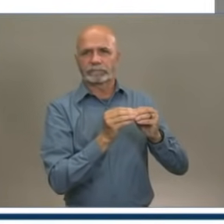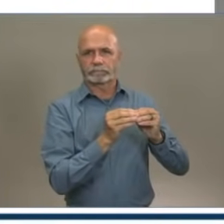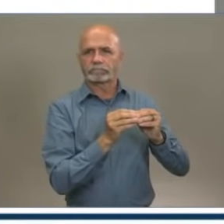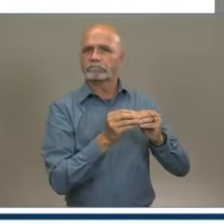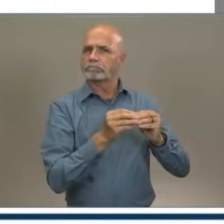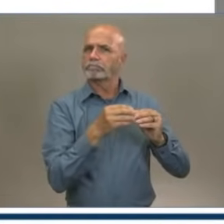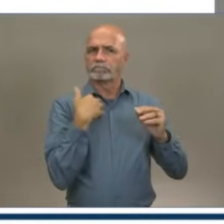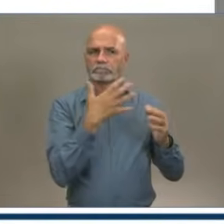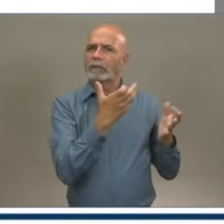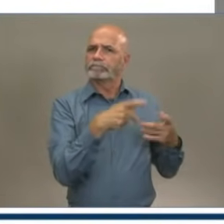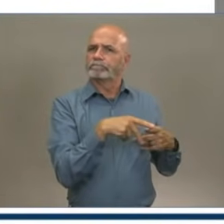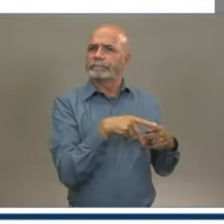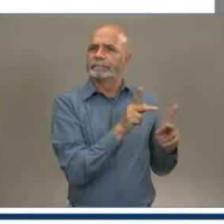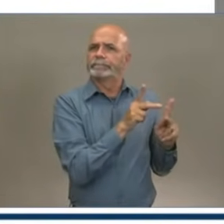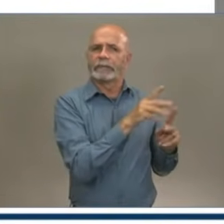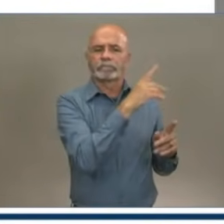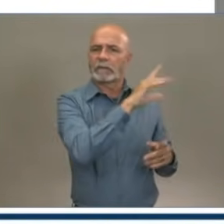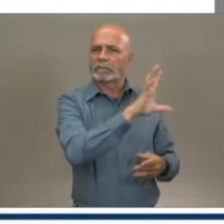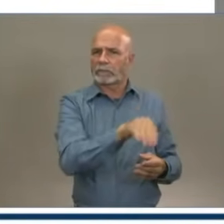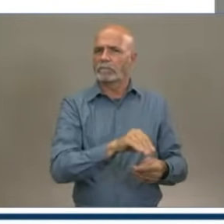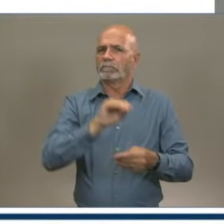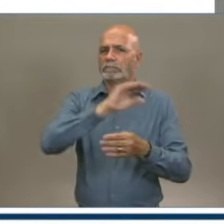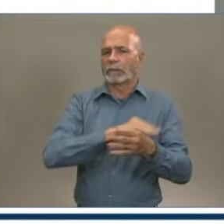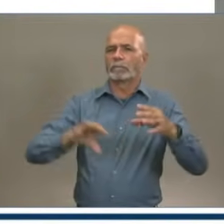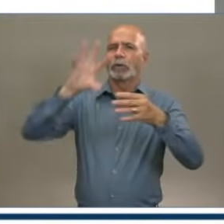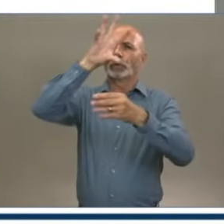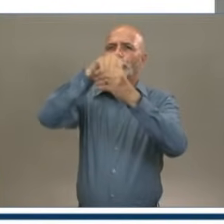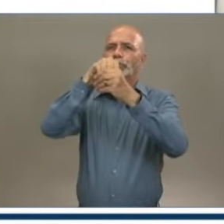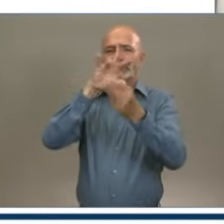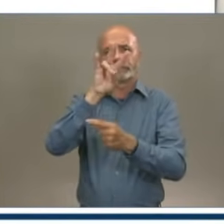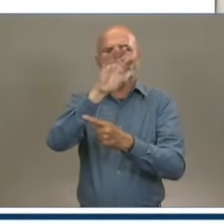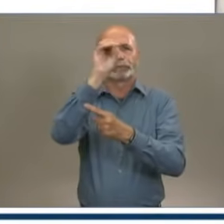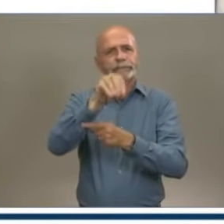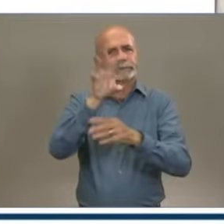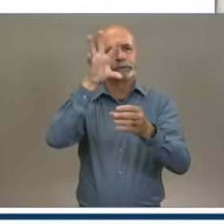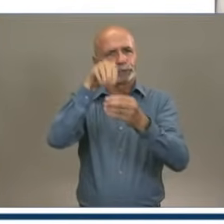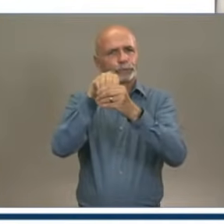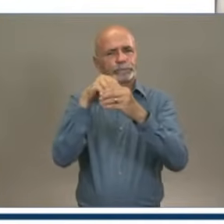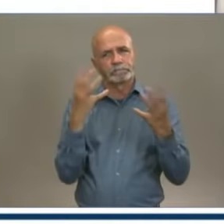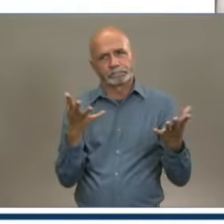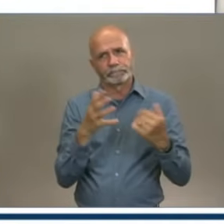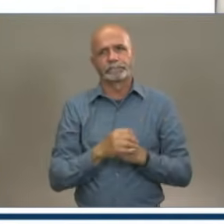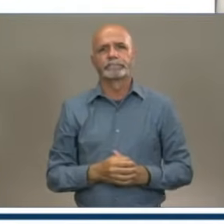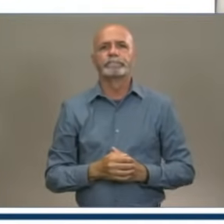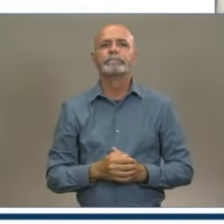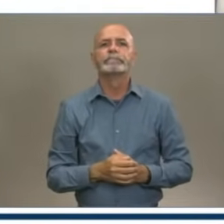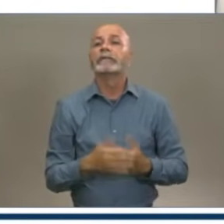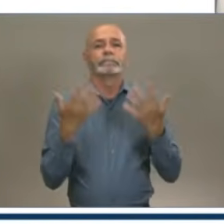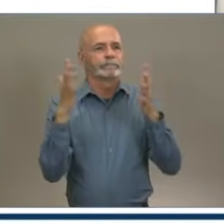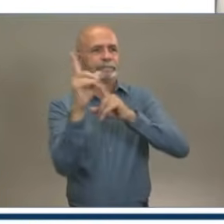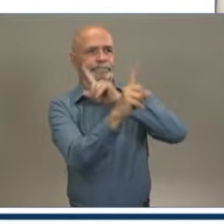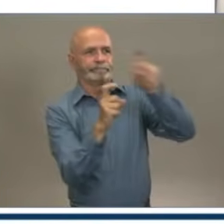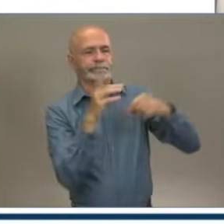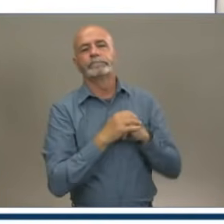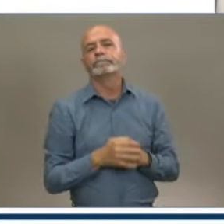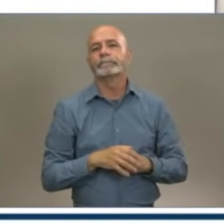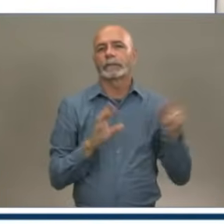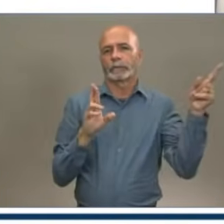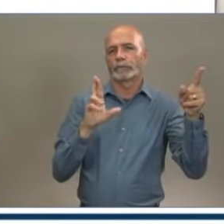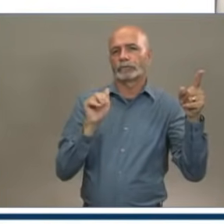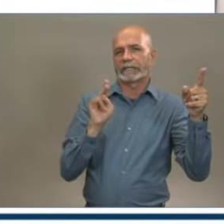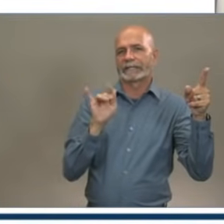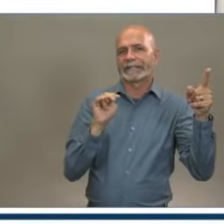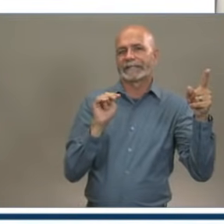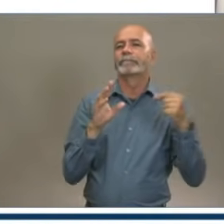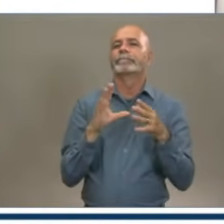that we are now at that minimum 75% target. And that's all the time we have for questions. Go ahead, Premier. Thank you, Tina. Dr. Strang